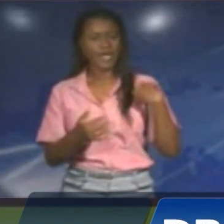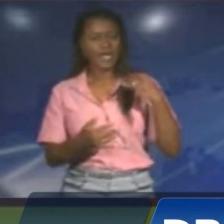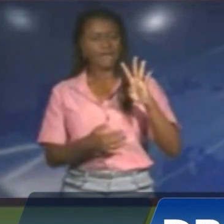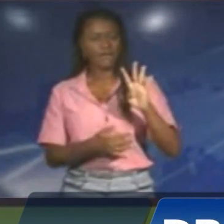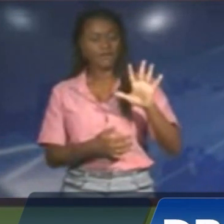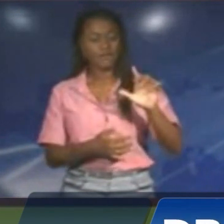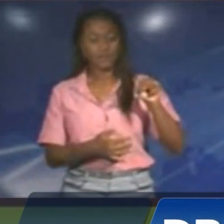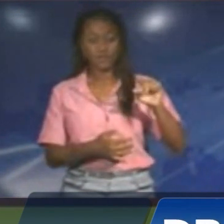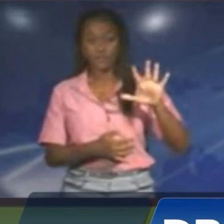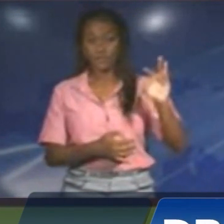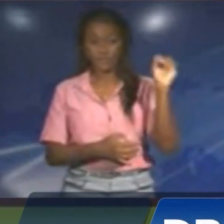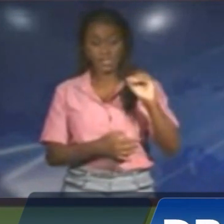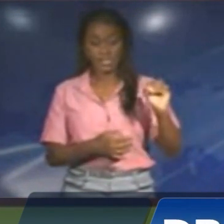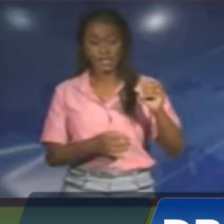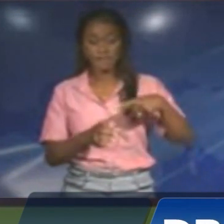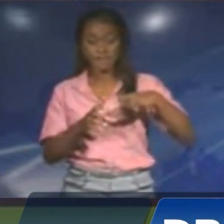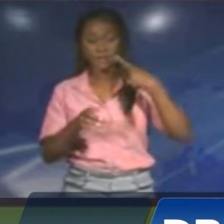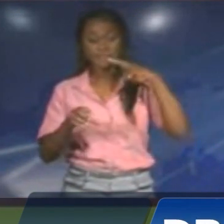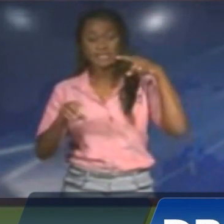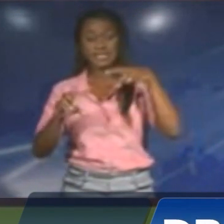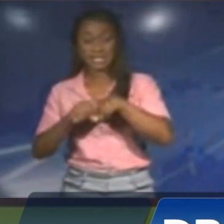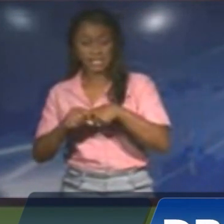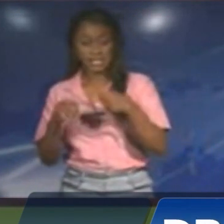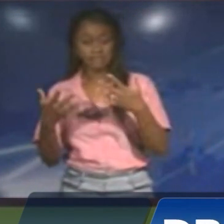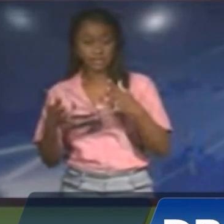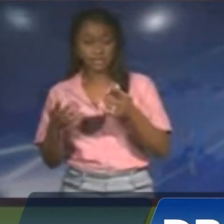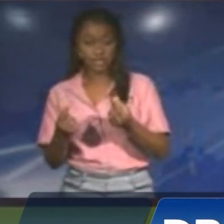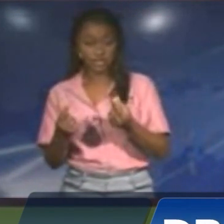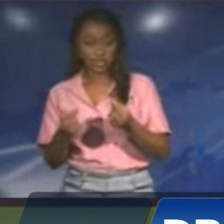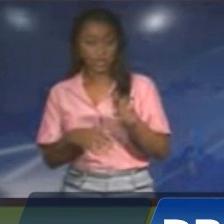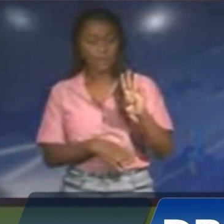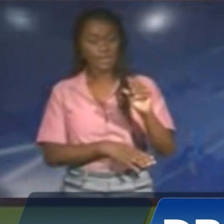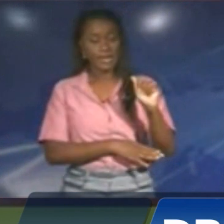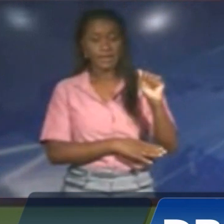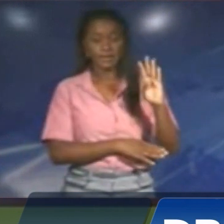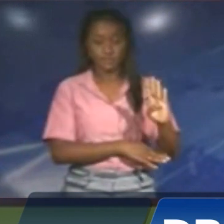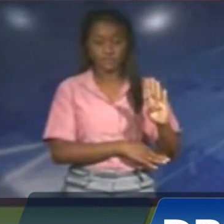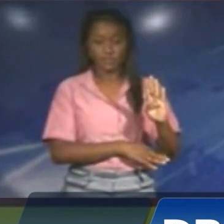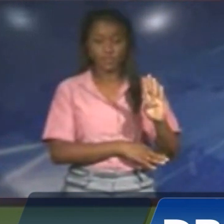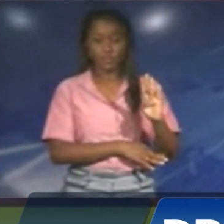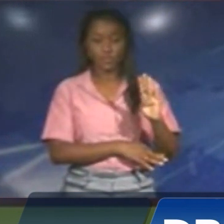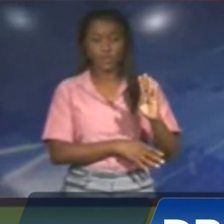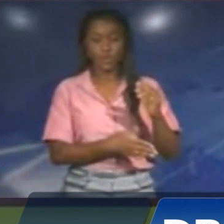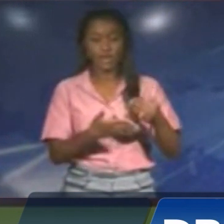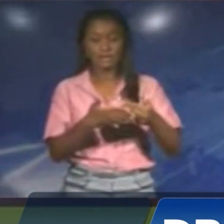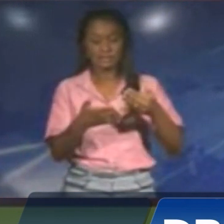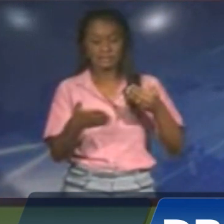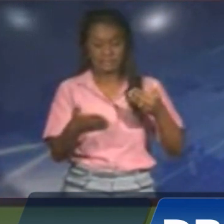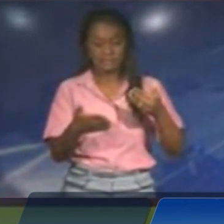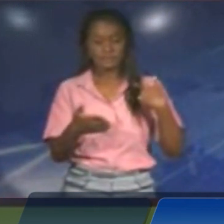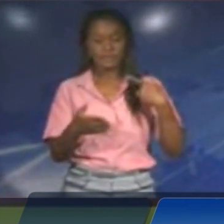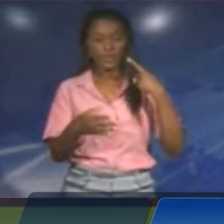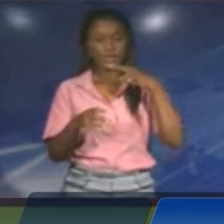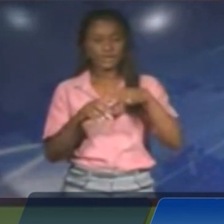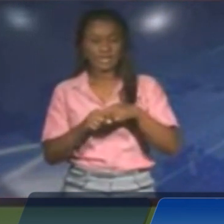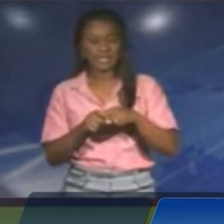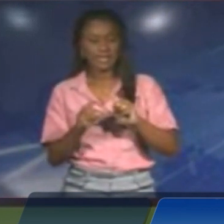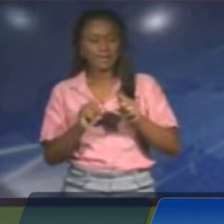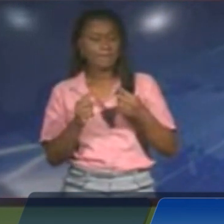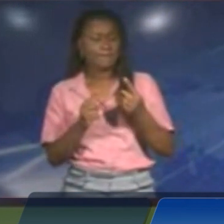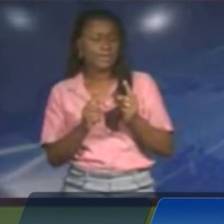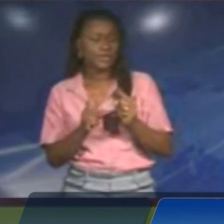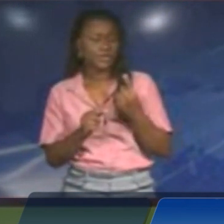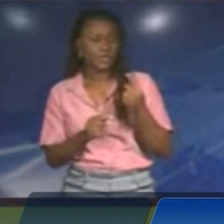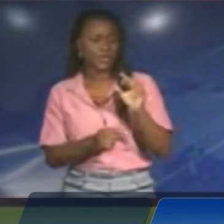at 45.5% of the samples that were recently taken. BA4 was detected prior to BA5, but